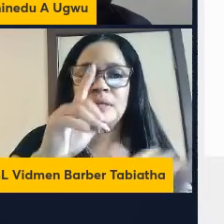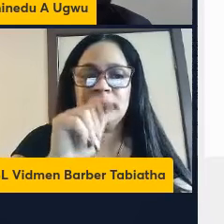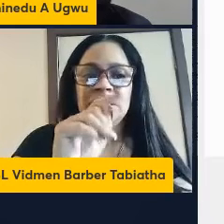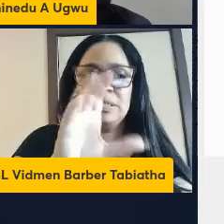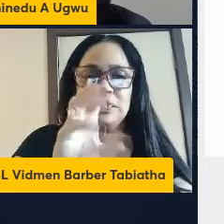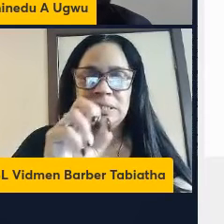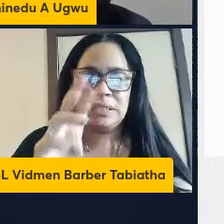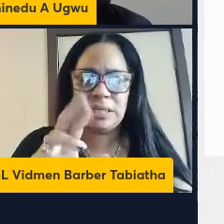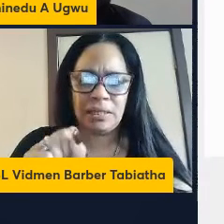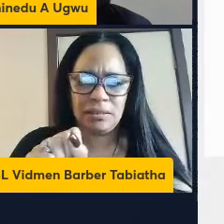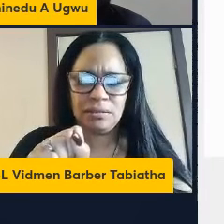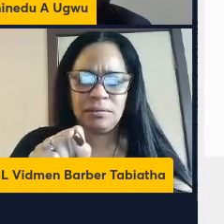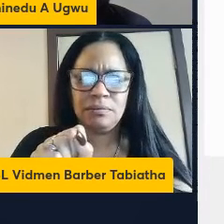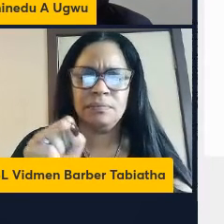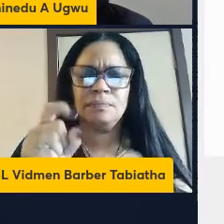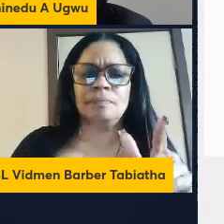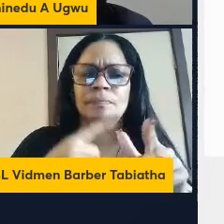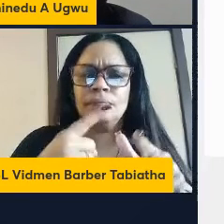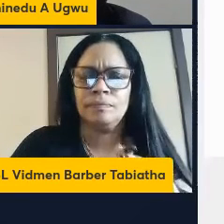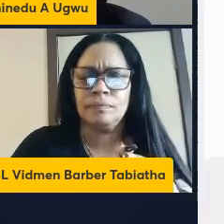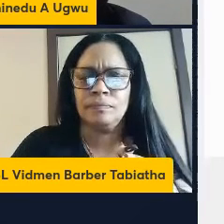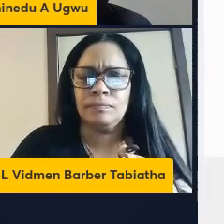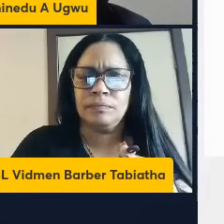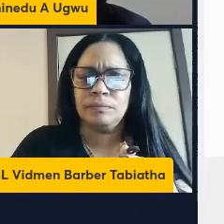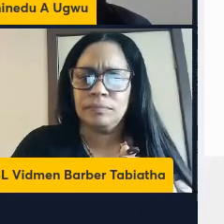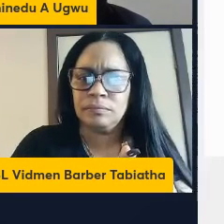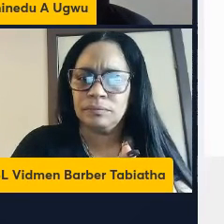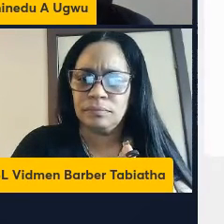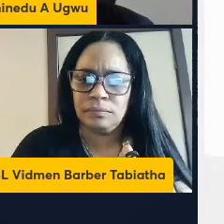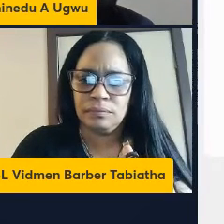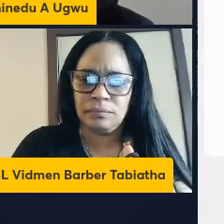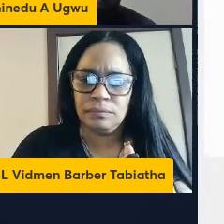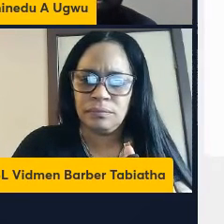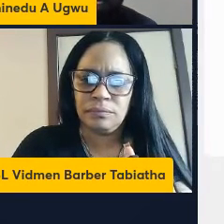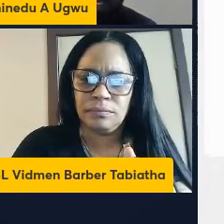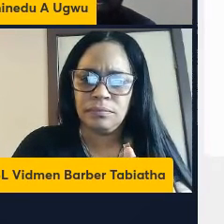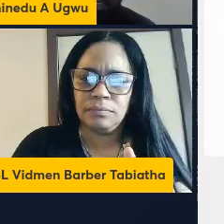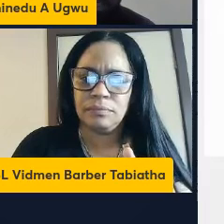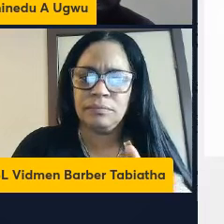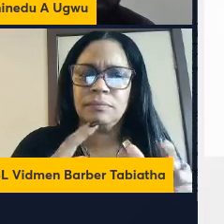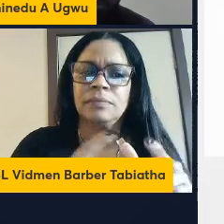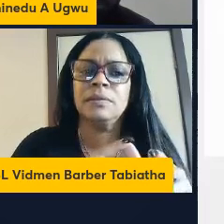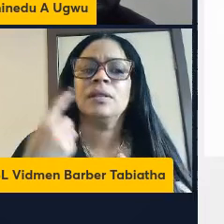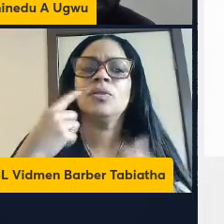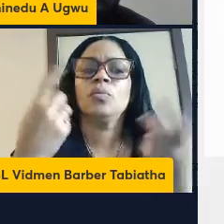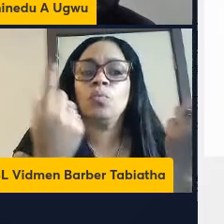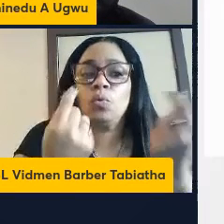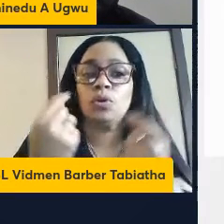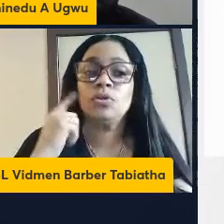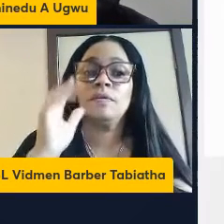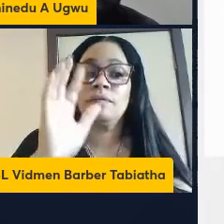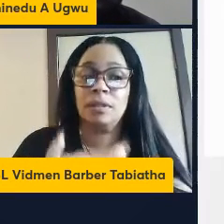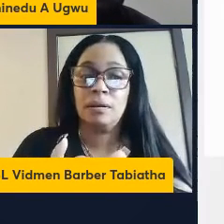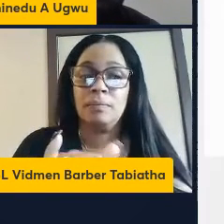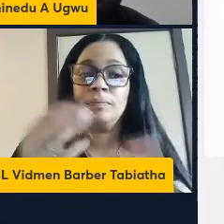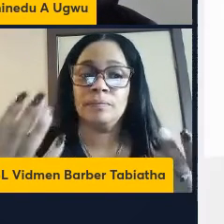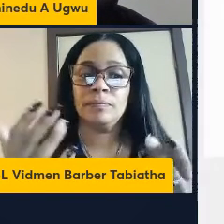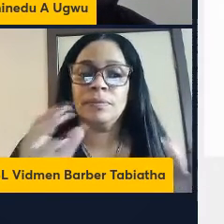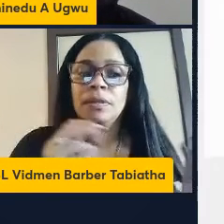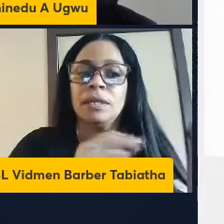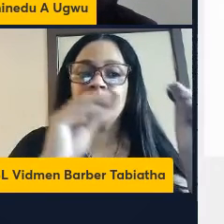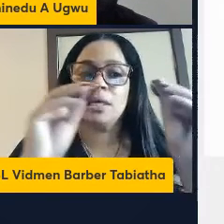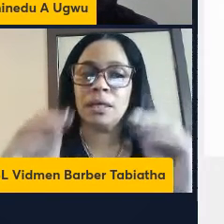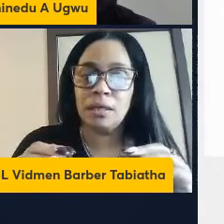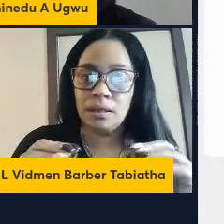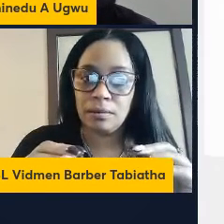-cell interferon gamma cytokine response by counting the spots. So the key taken from this slide is both for